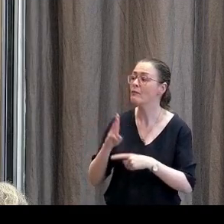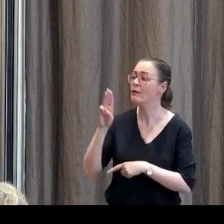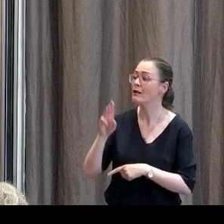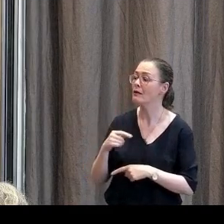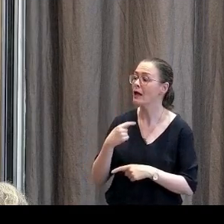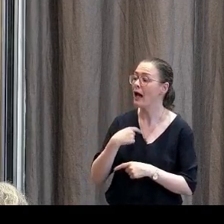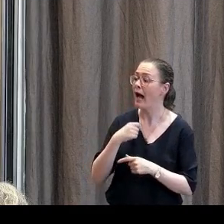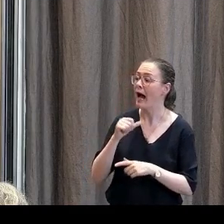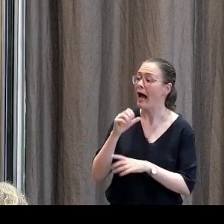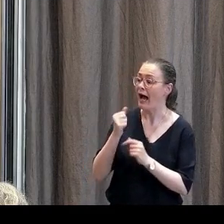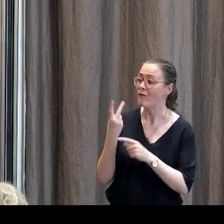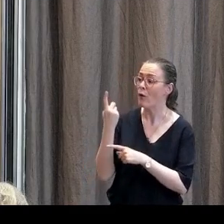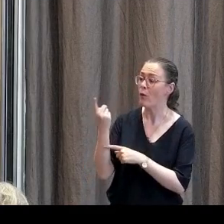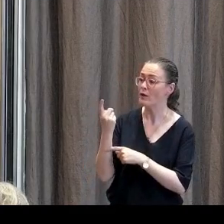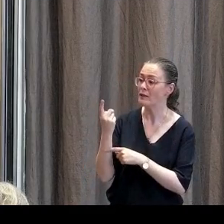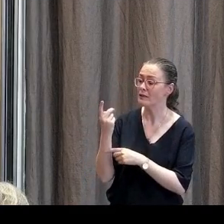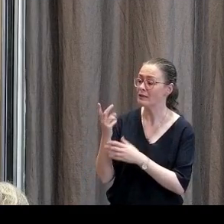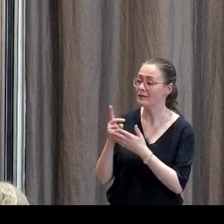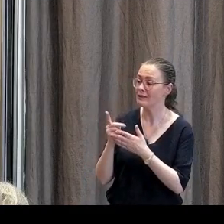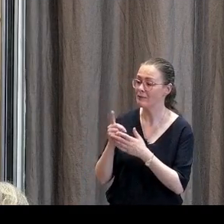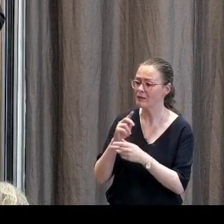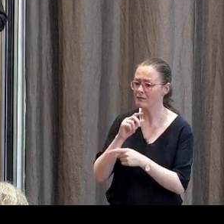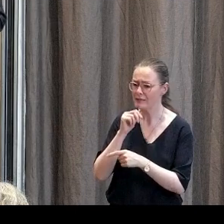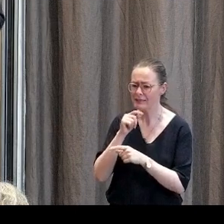that violent. Okay.